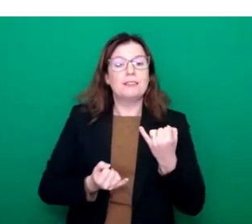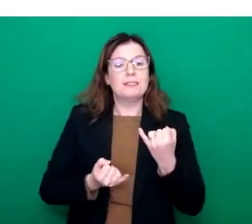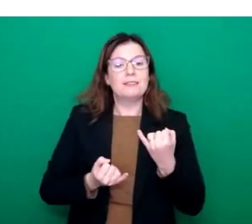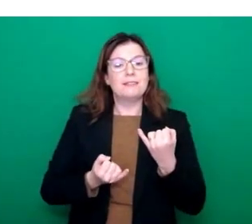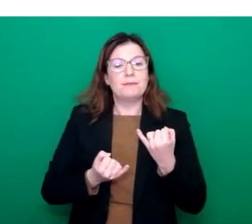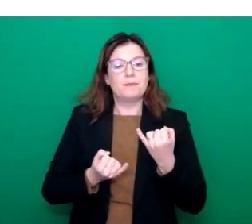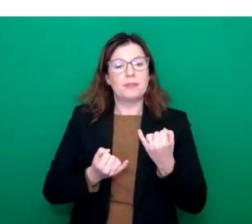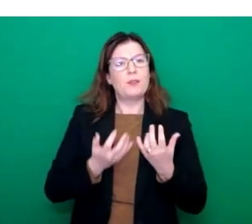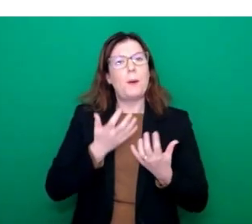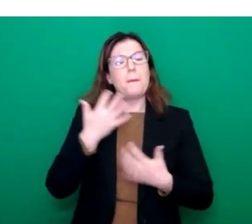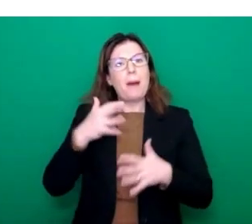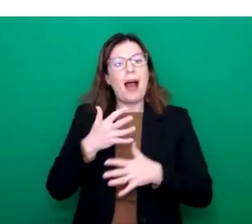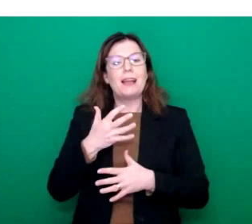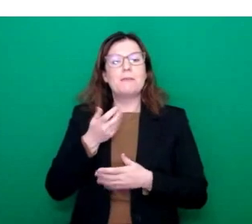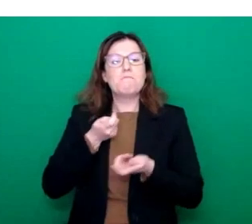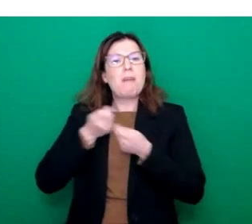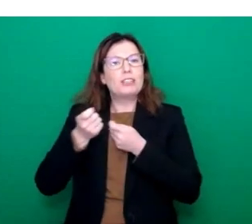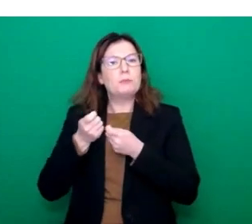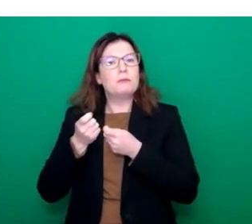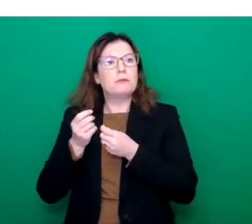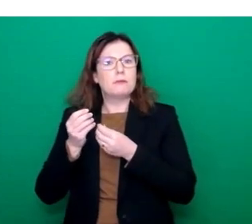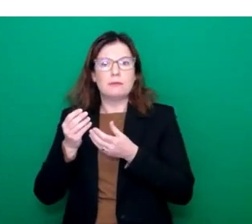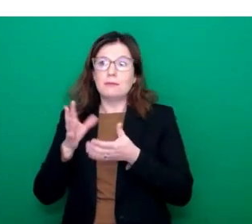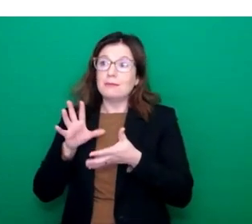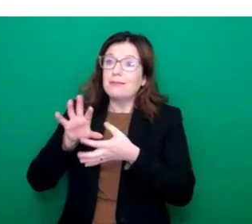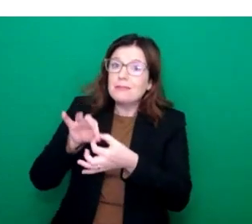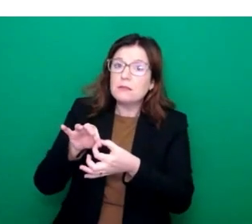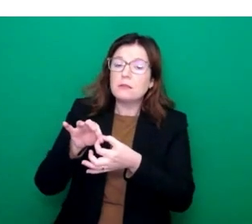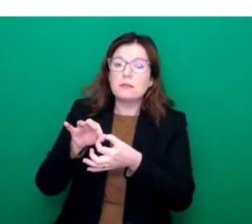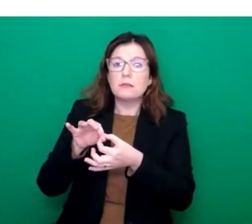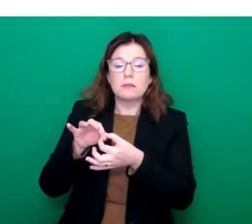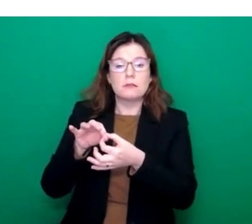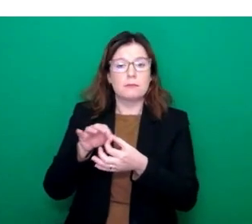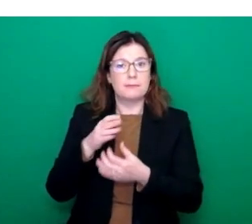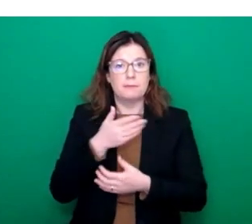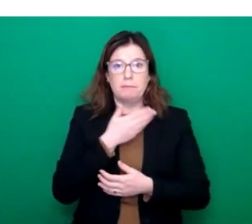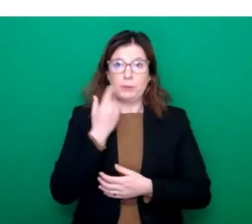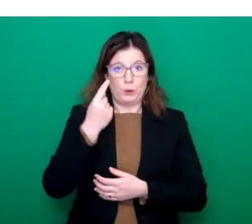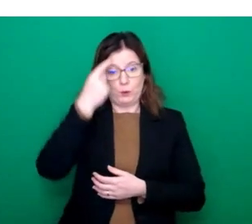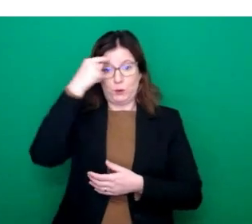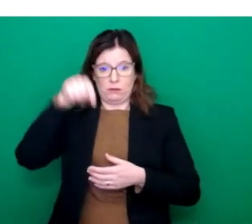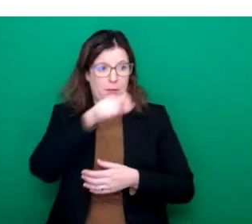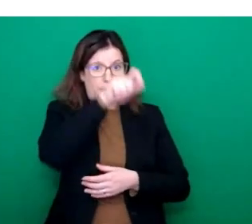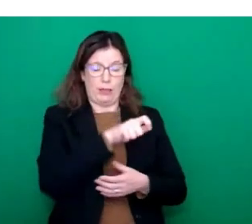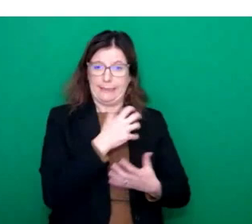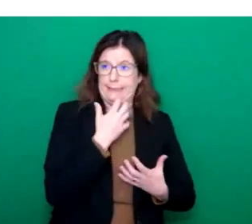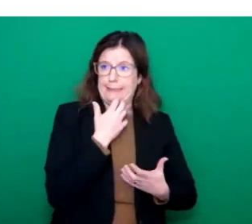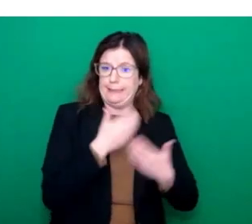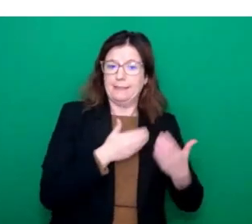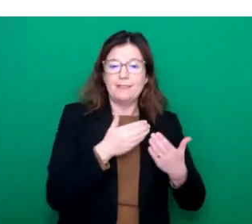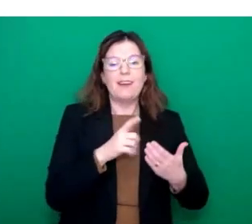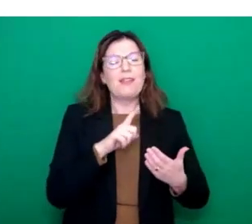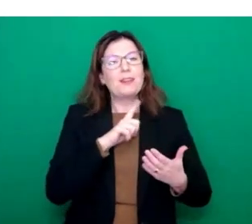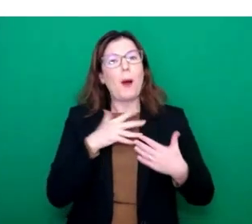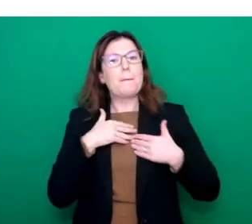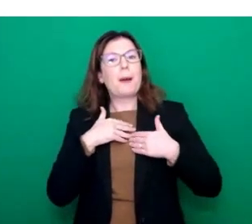pain management programs don't usually account for this drive-based striving, and compassion-focused therapy might offer an